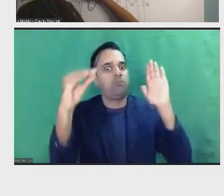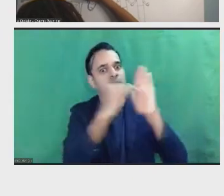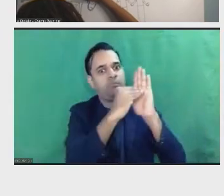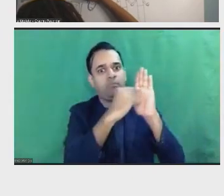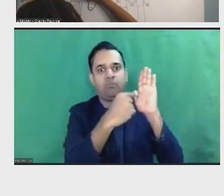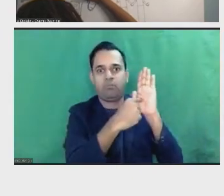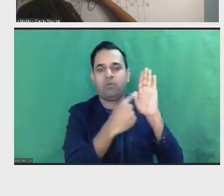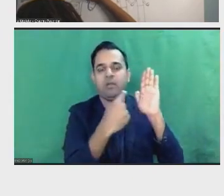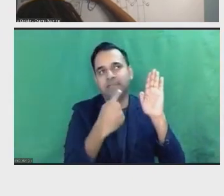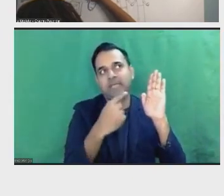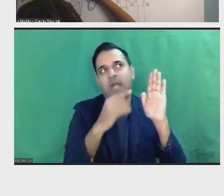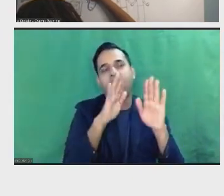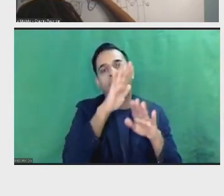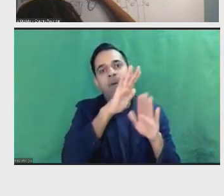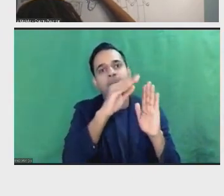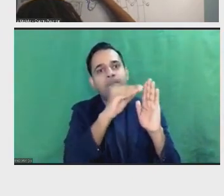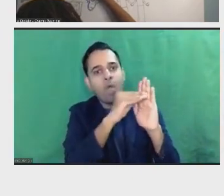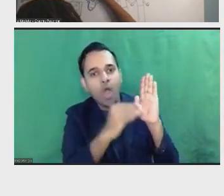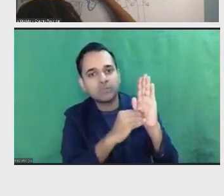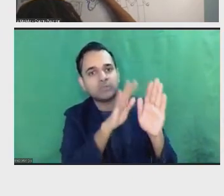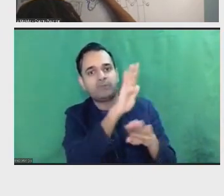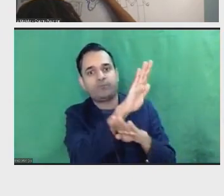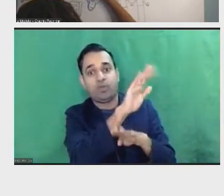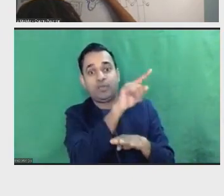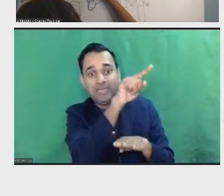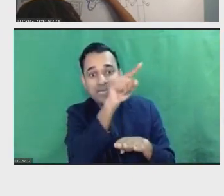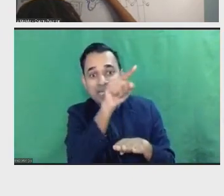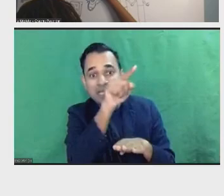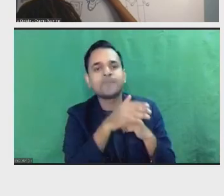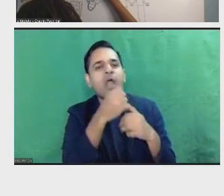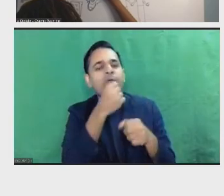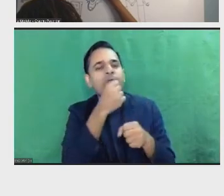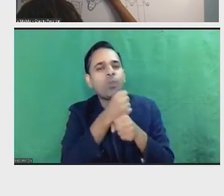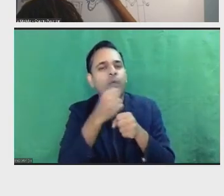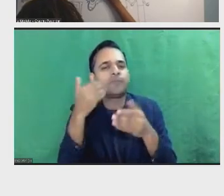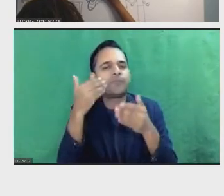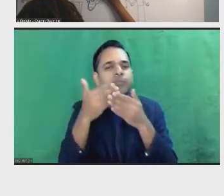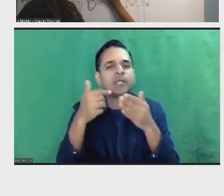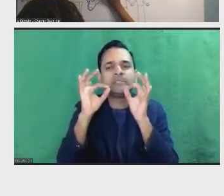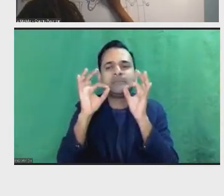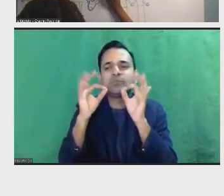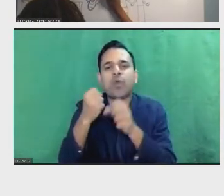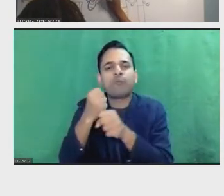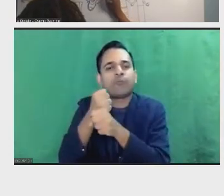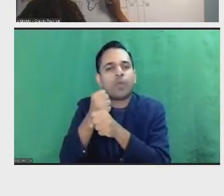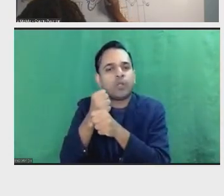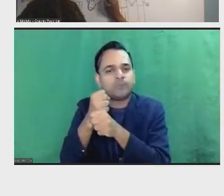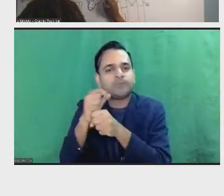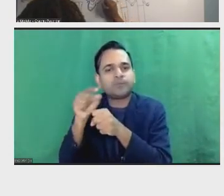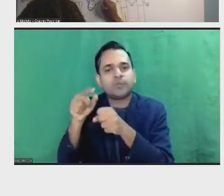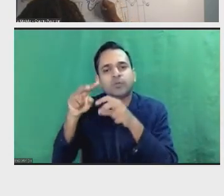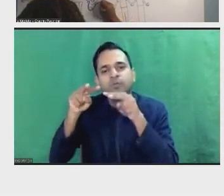into strengthen SIDA's work with biodiversity in between 2020 and